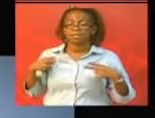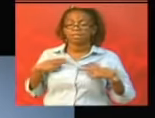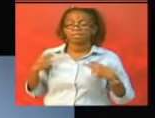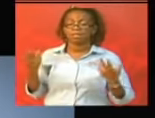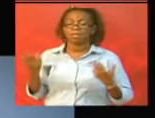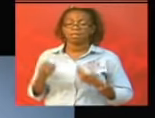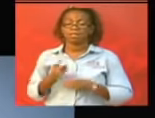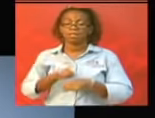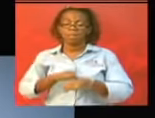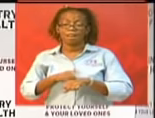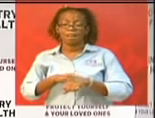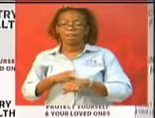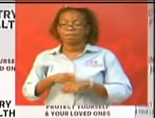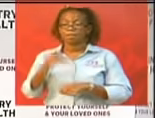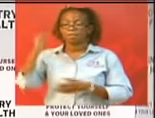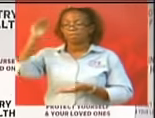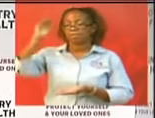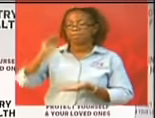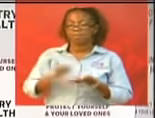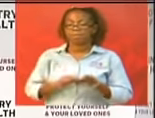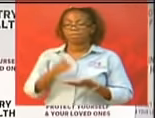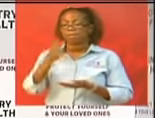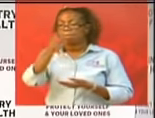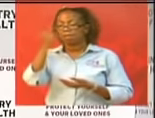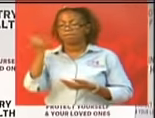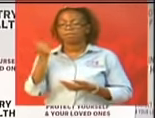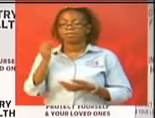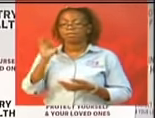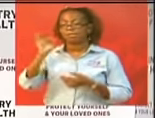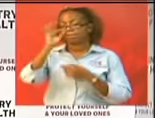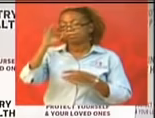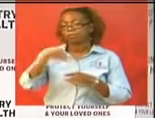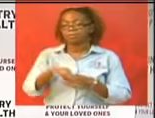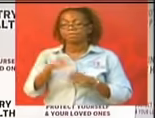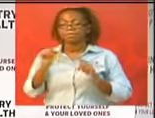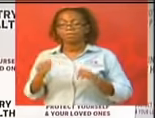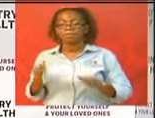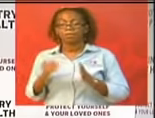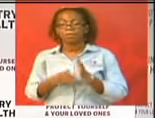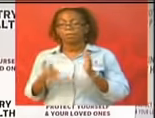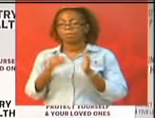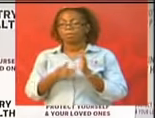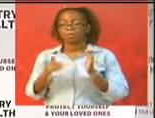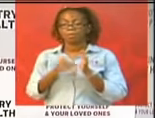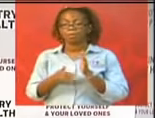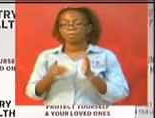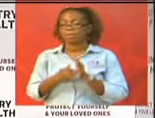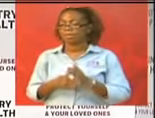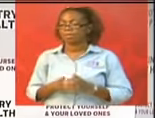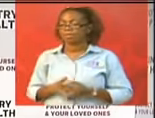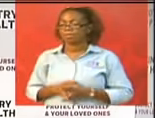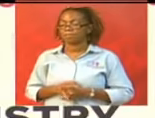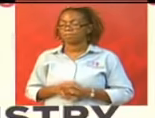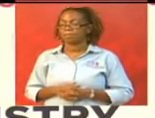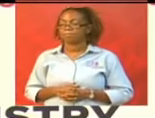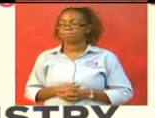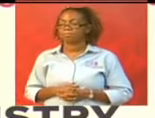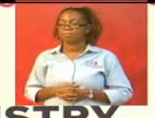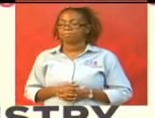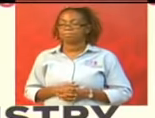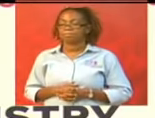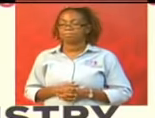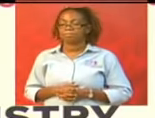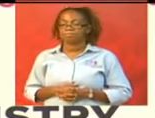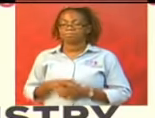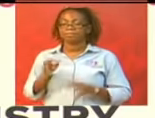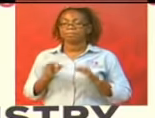like this? So generally speaking, the national policy as it remains is not a diagnostic exit criteria, meaning that once you